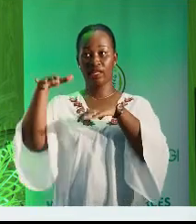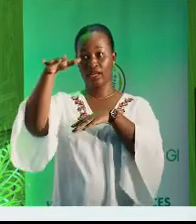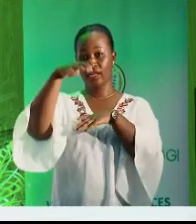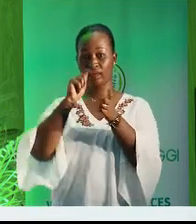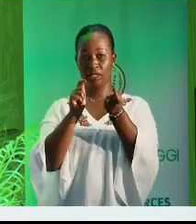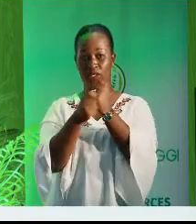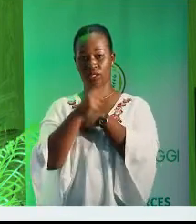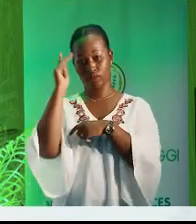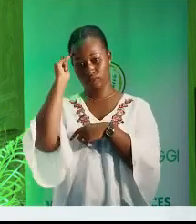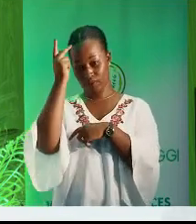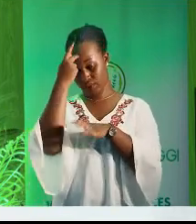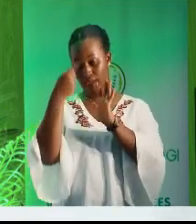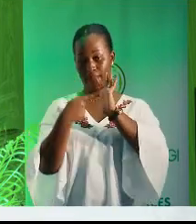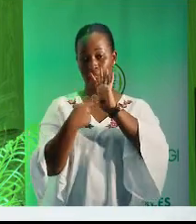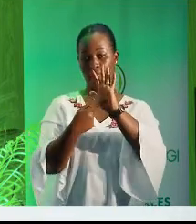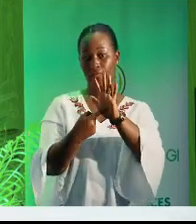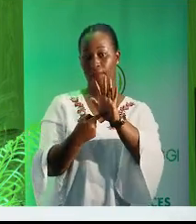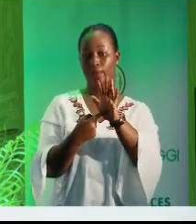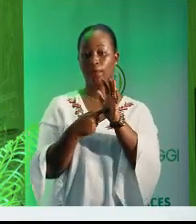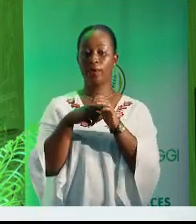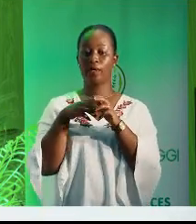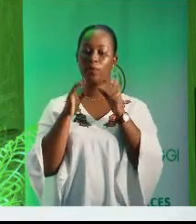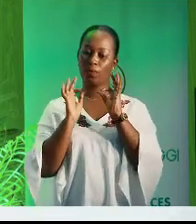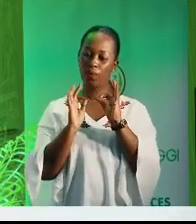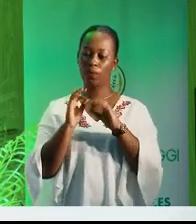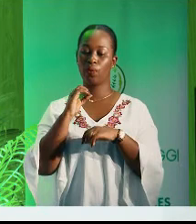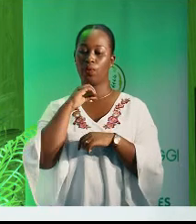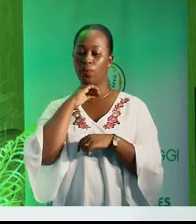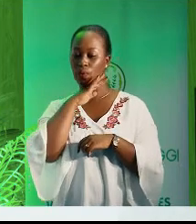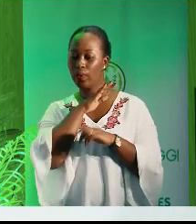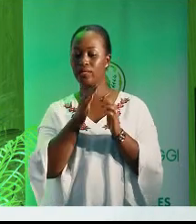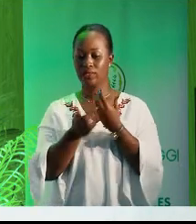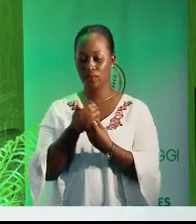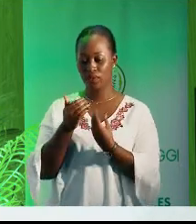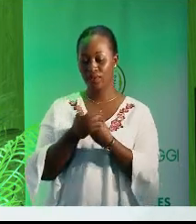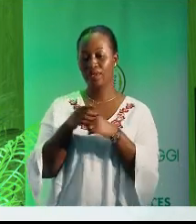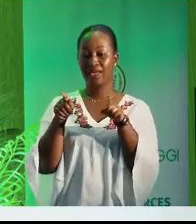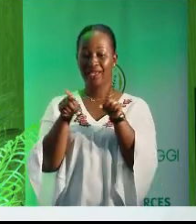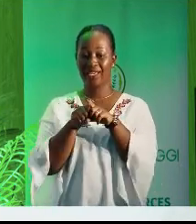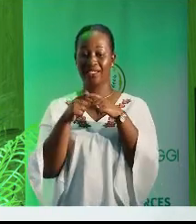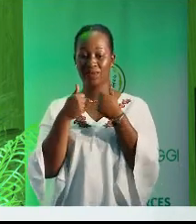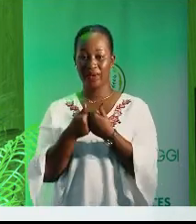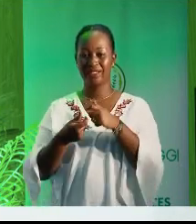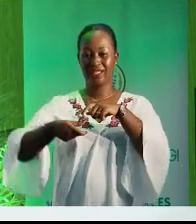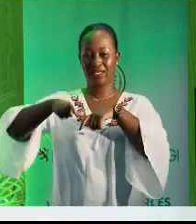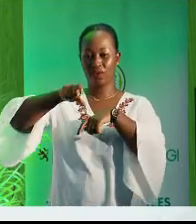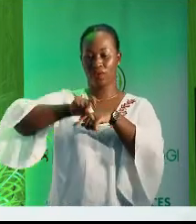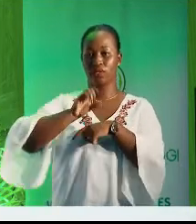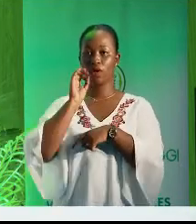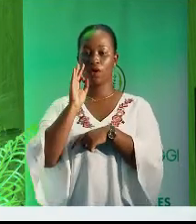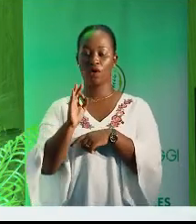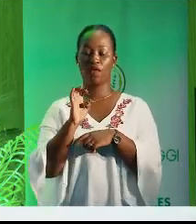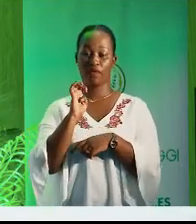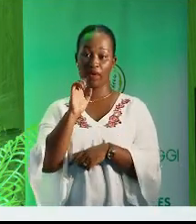Policy identified inadequate waste treatment as well as the increase of electronic